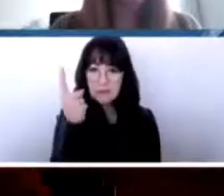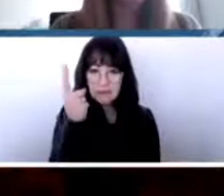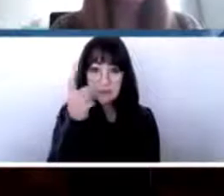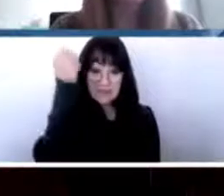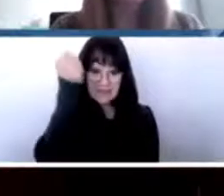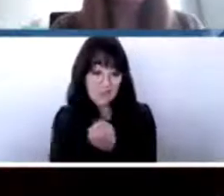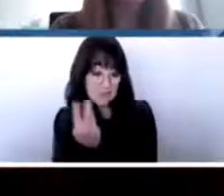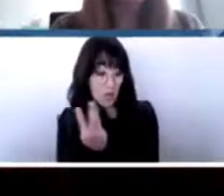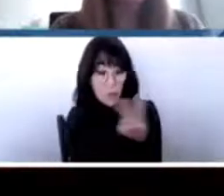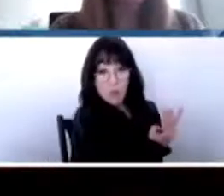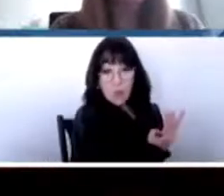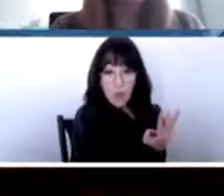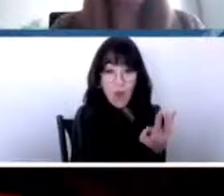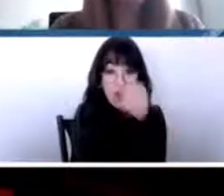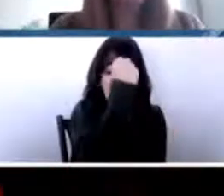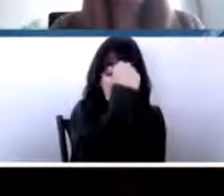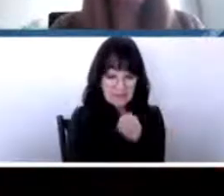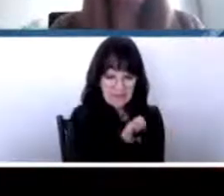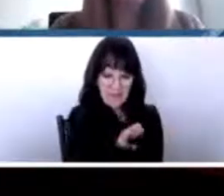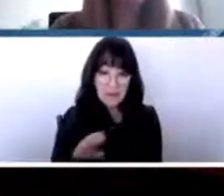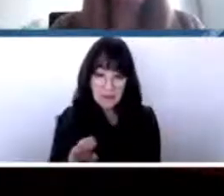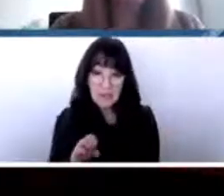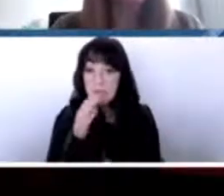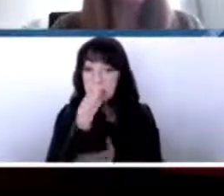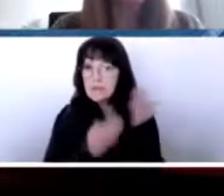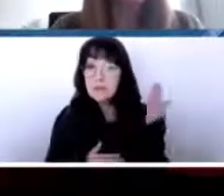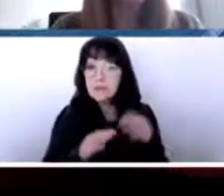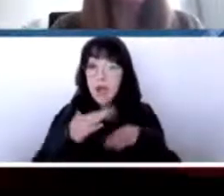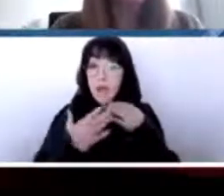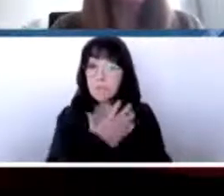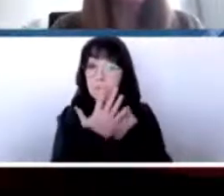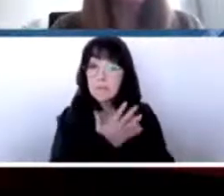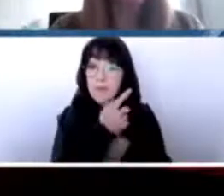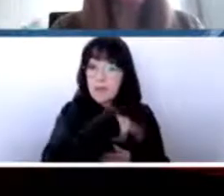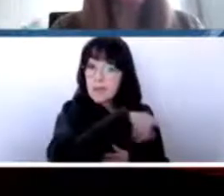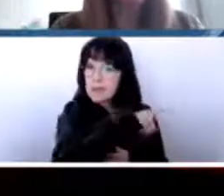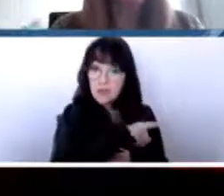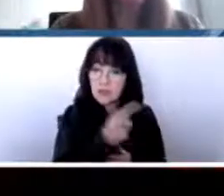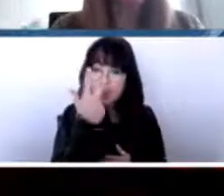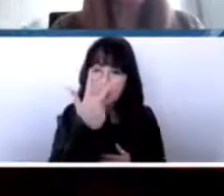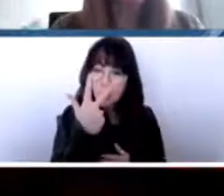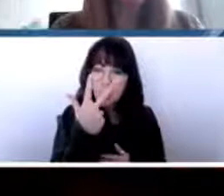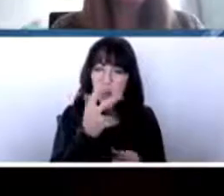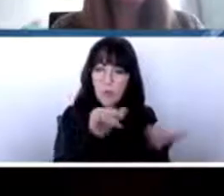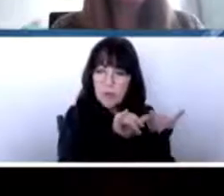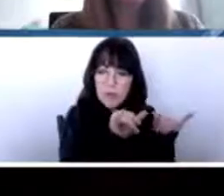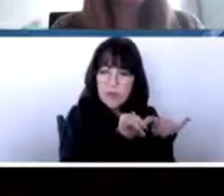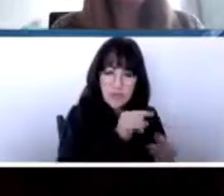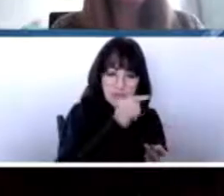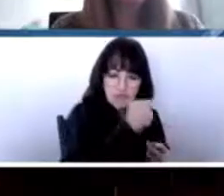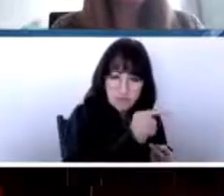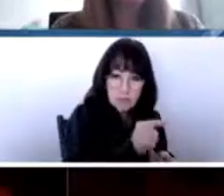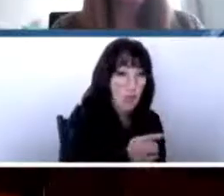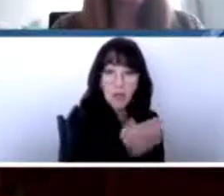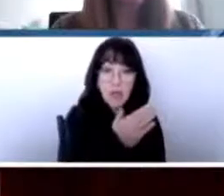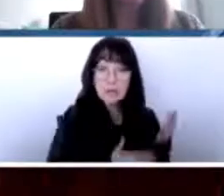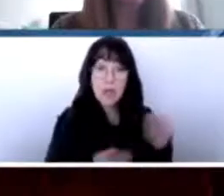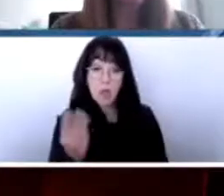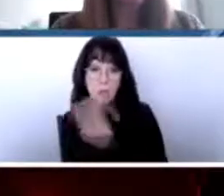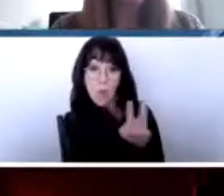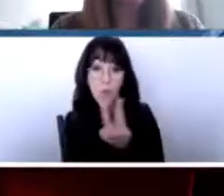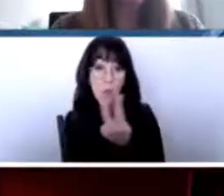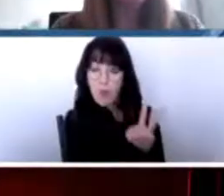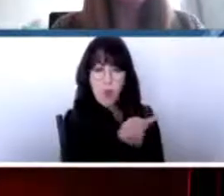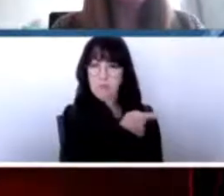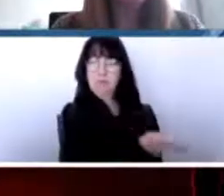southeast. Some of the beach area had 3 inches. And then you get up to the northwest part of the county, and they're down in the 4 or 5 inches.